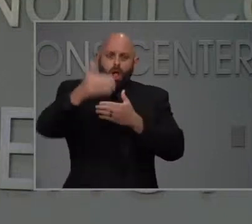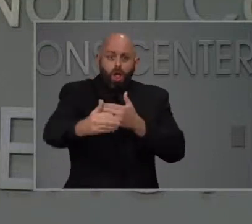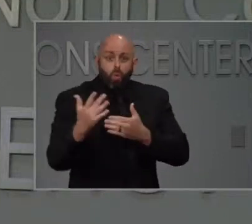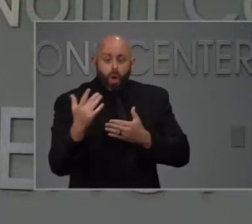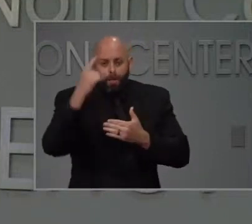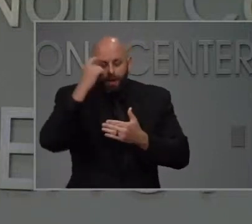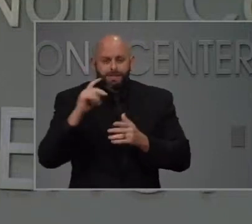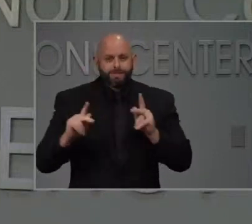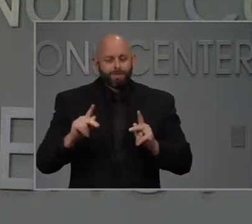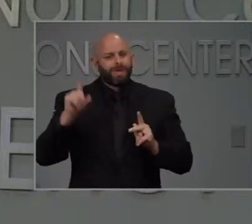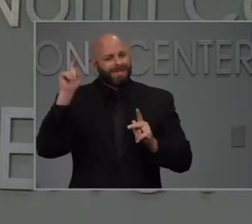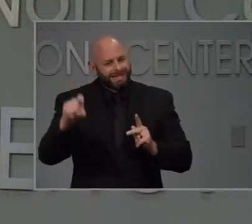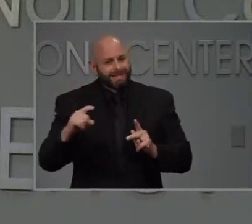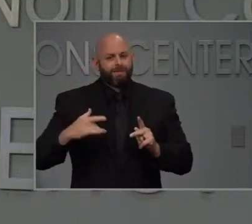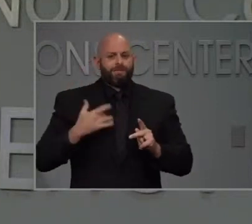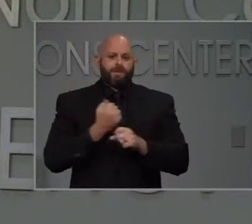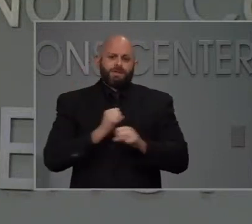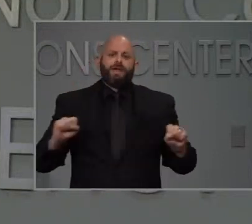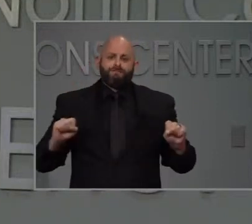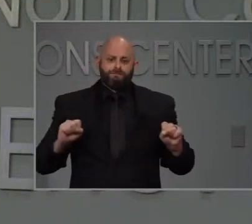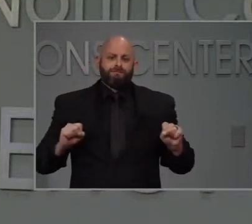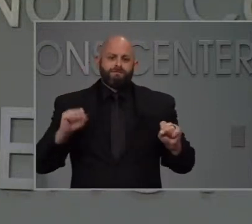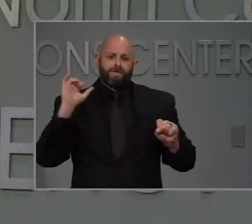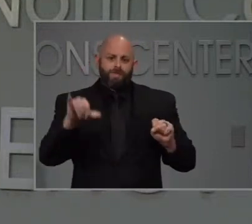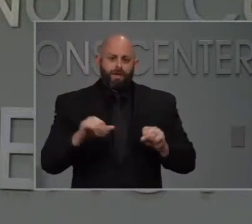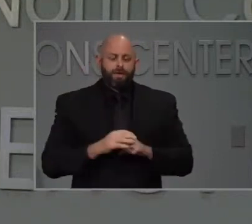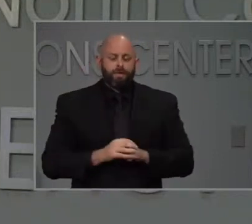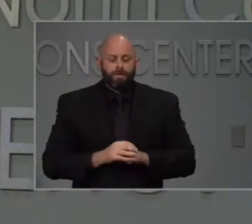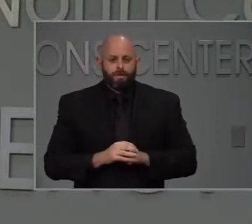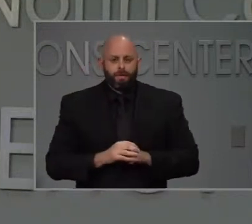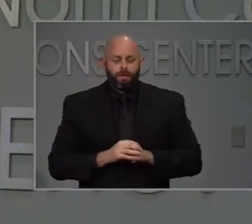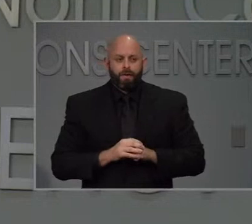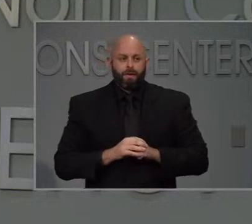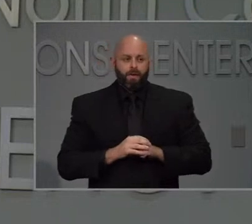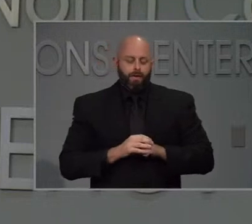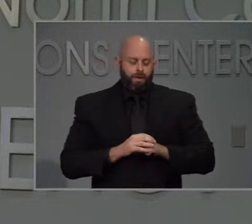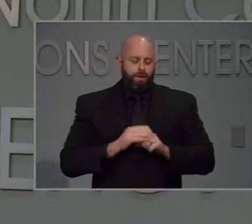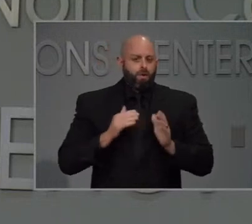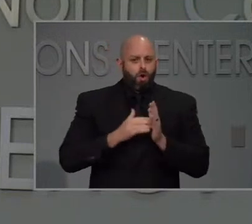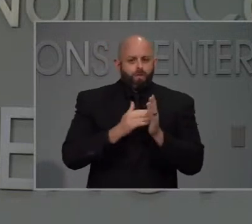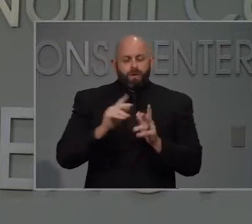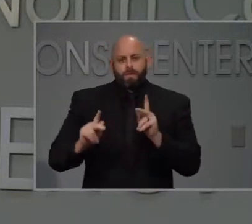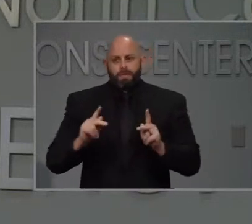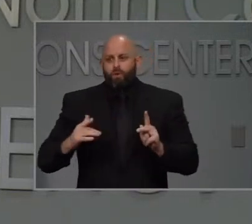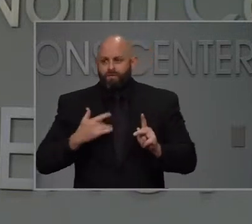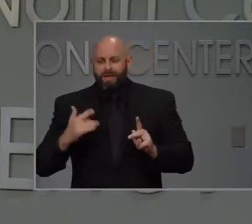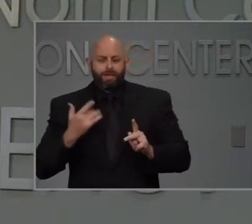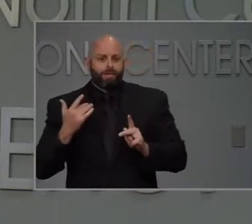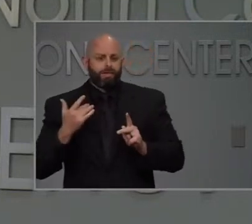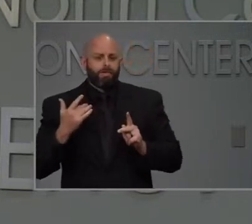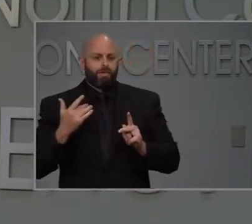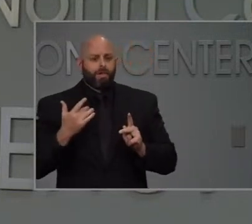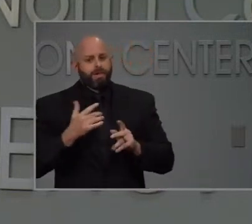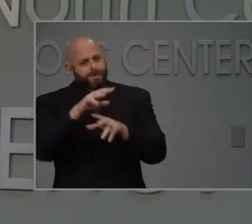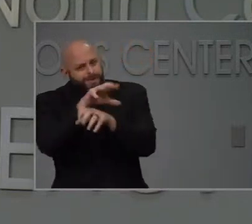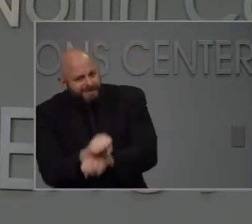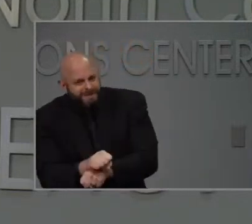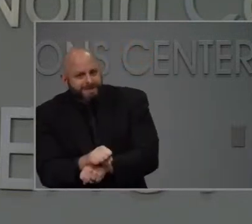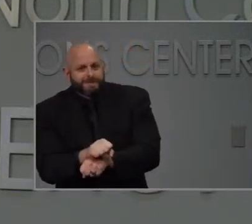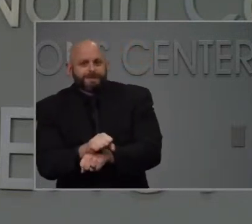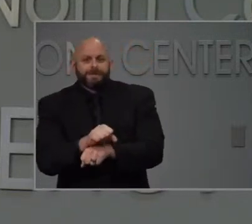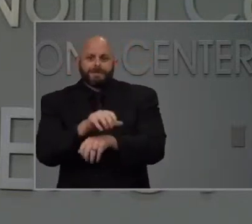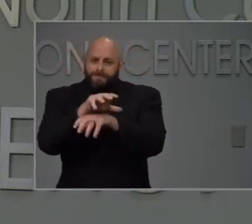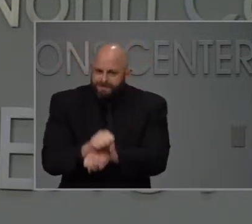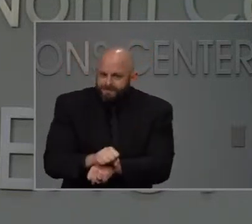these kinds of things can become second nature to people, because it's going to be important for us to look out for each